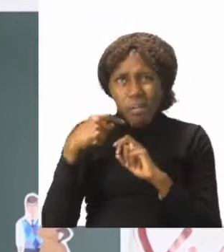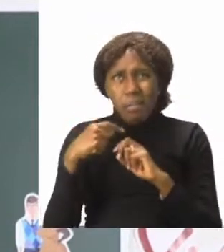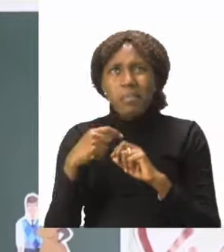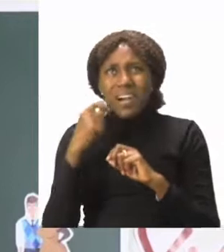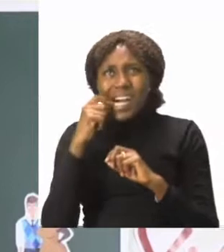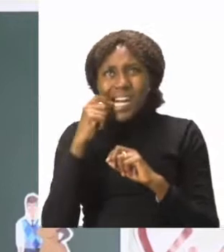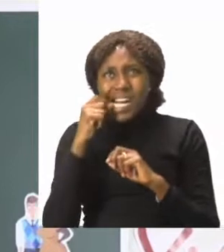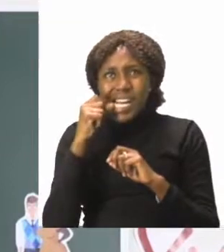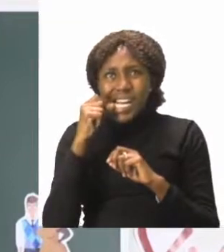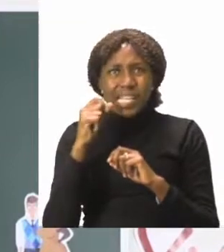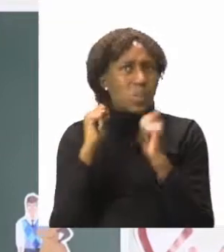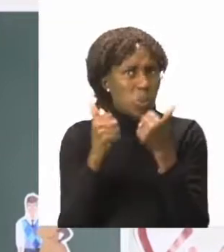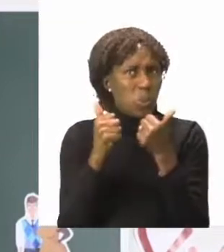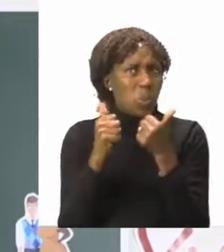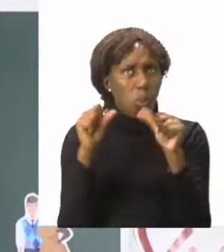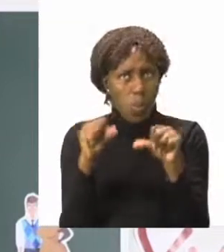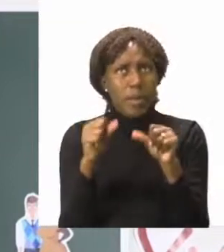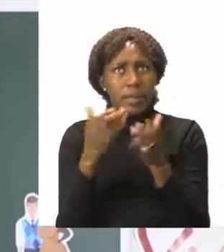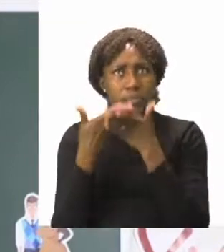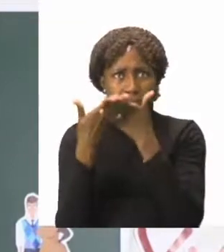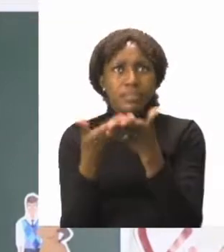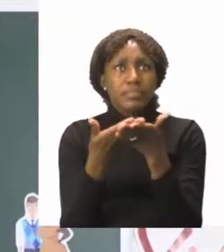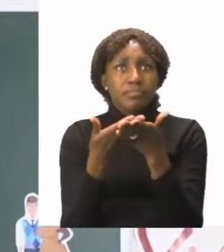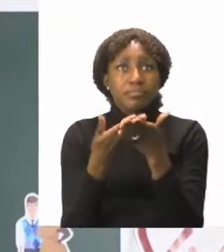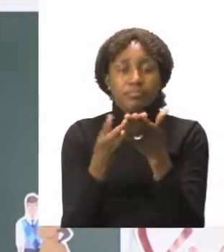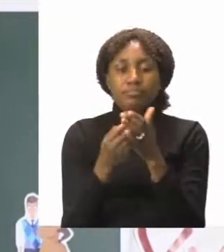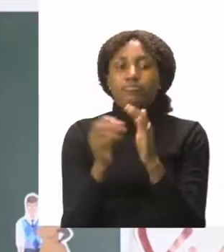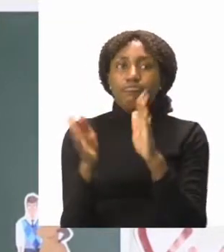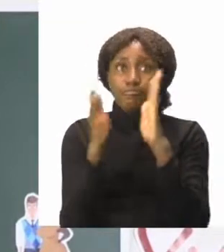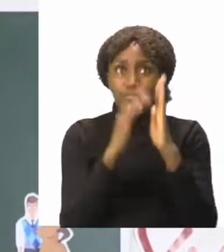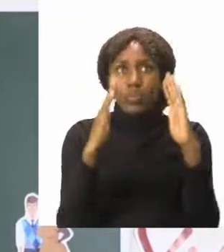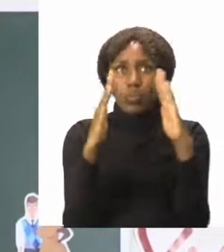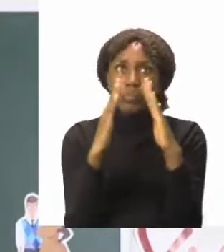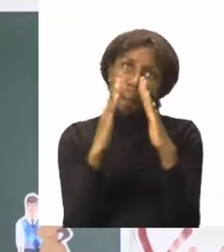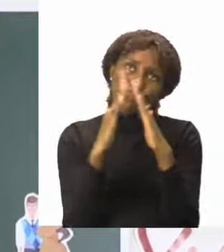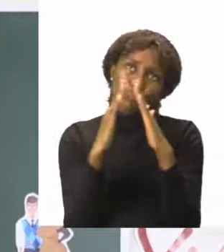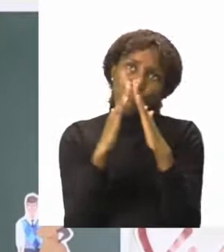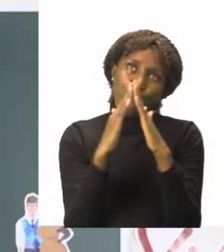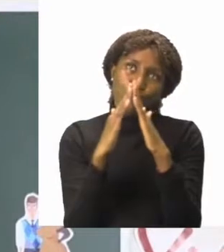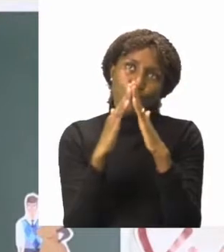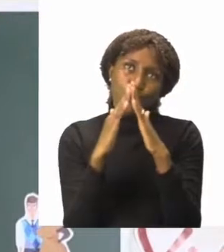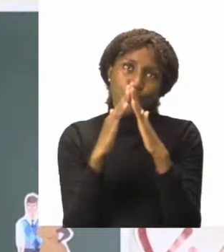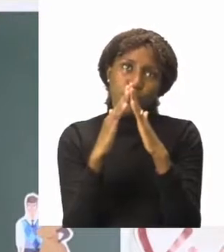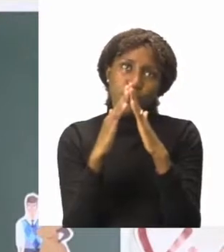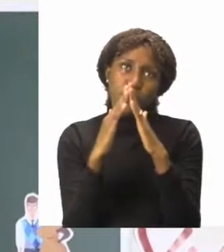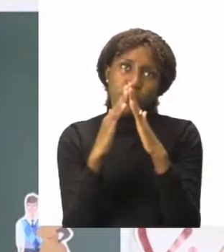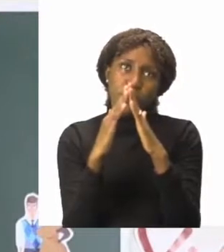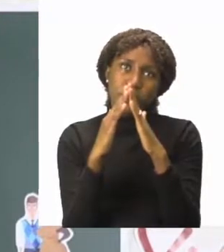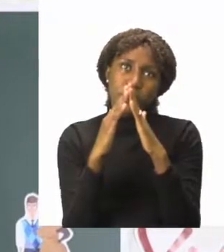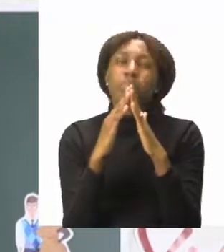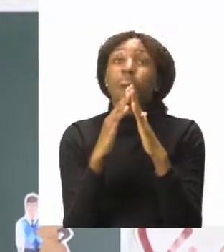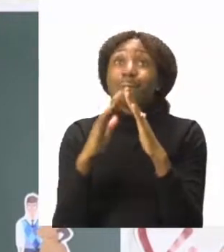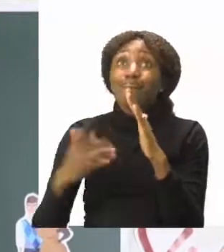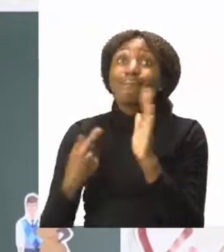time. Then we have a house here. Now the reason why we have a house here is because I wanted to show you